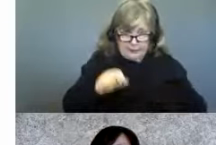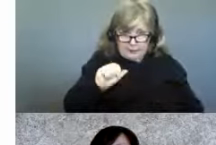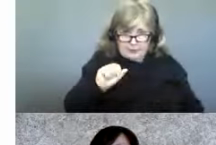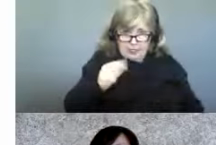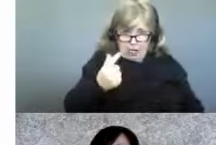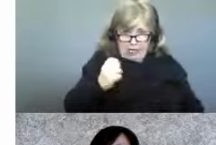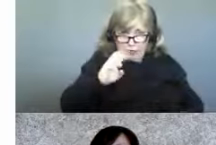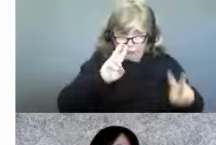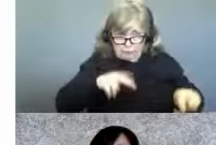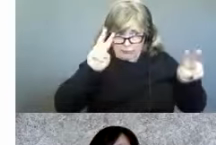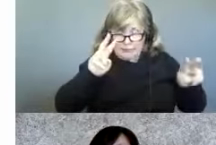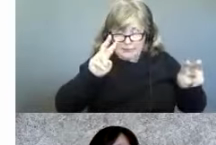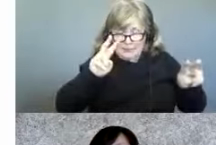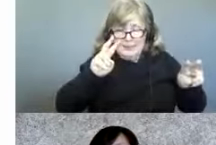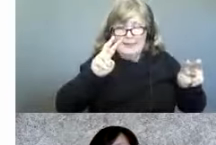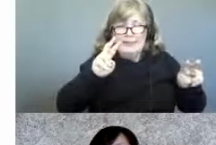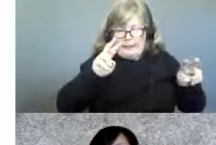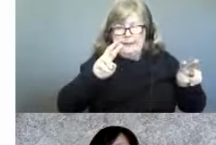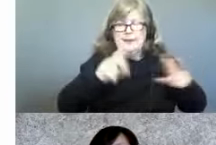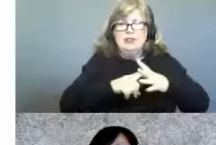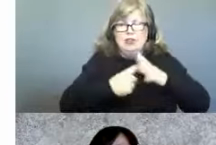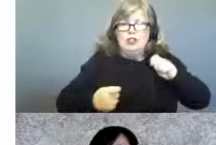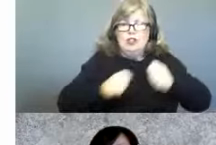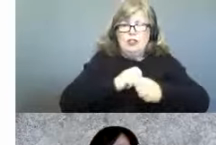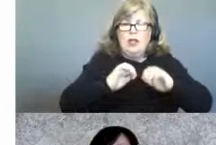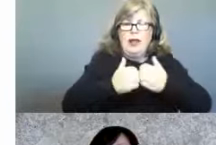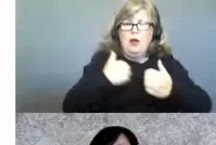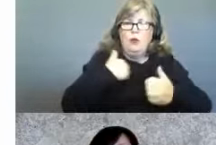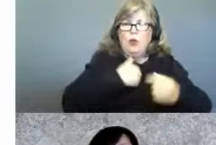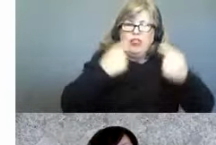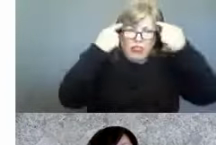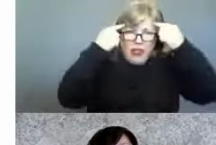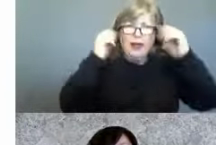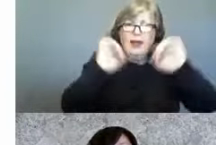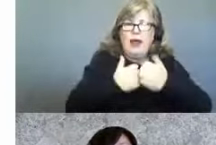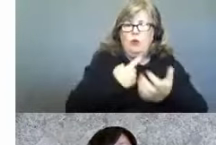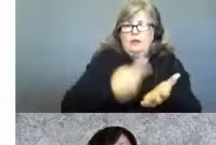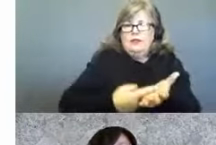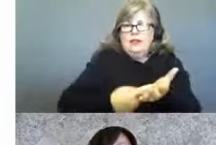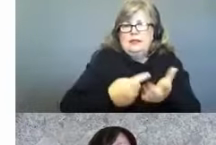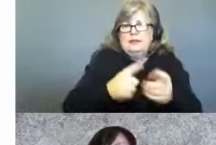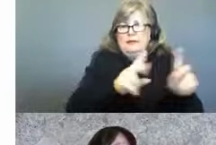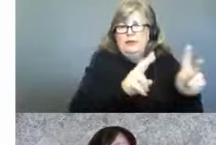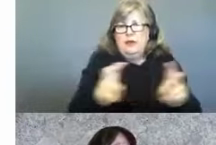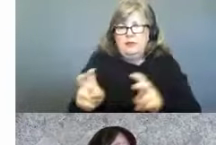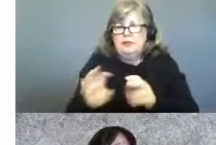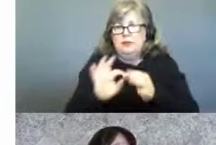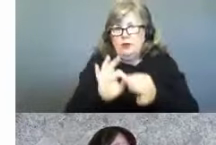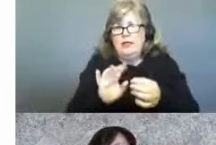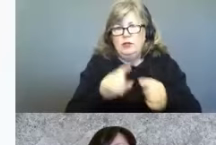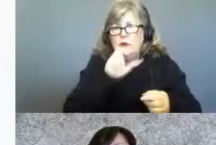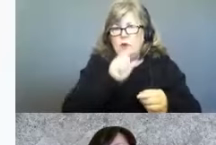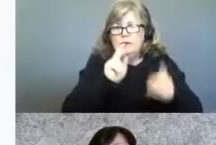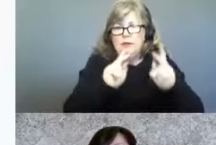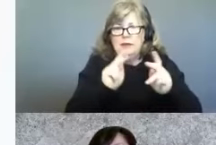changing the way we think about a lot of things and the way we talk about a lot of things. If you're looking to follow up with any of us, you